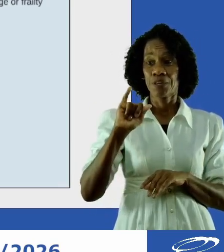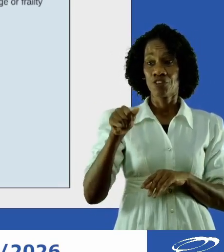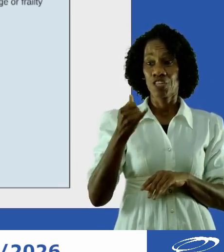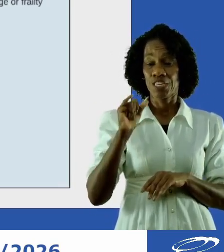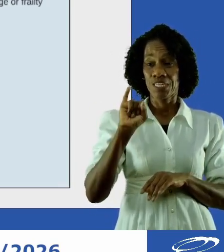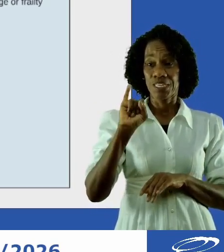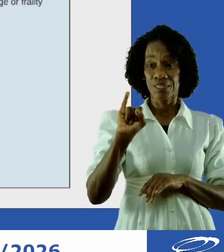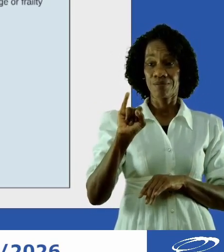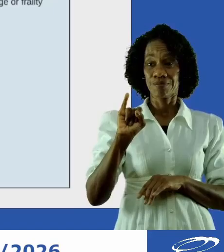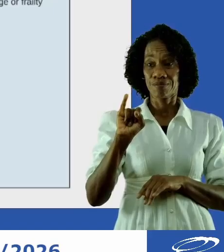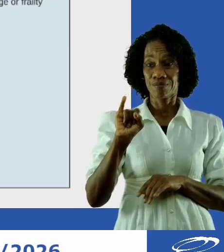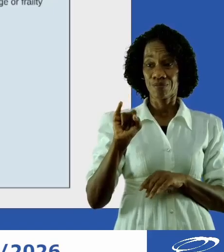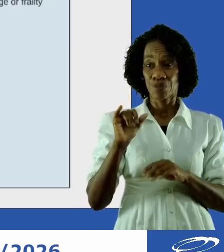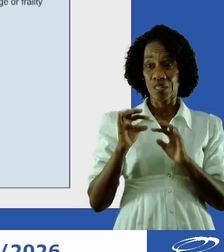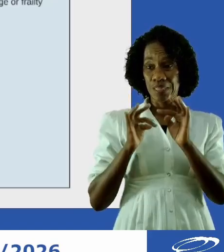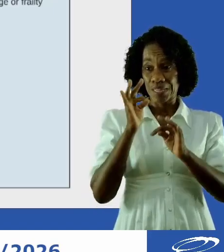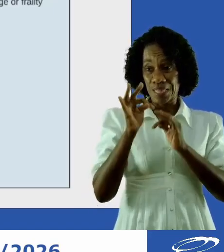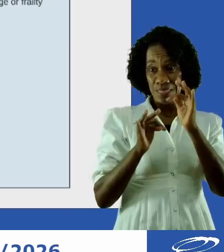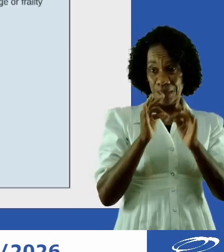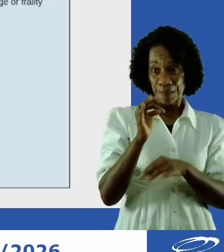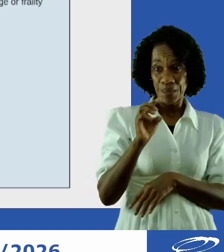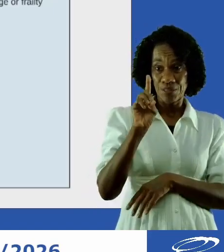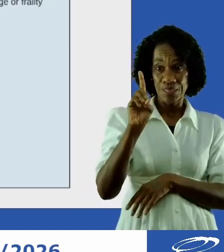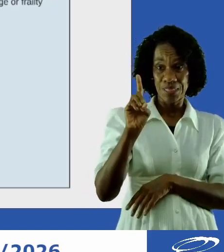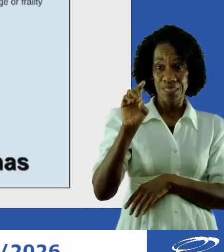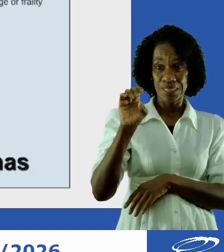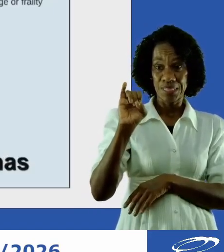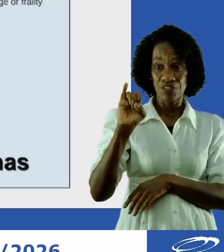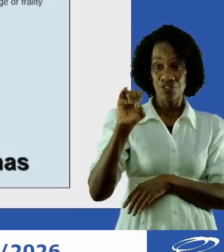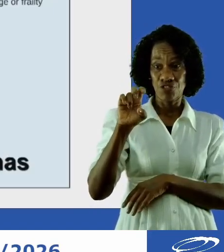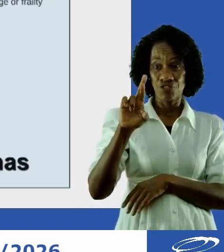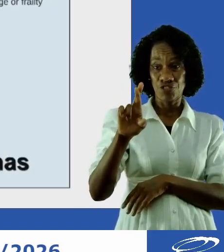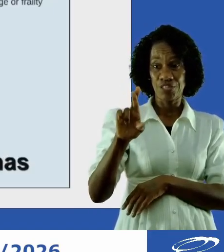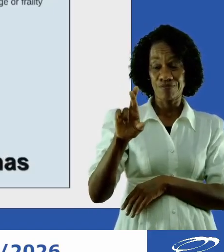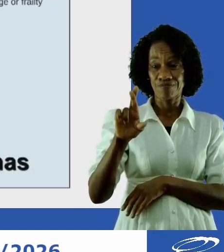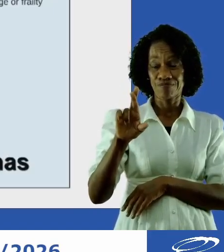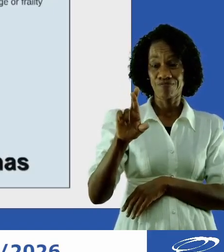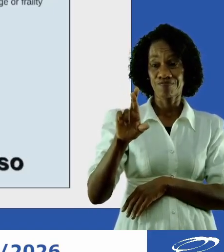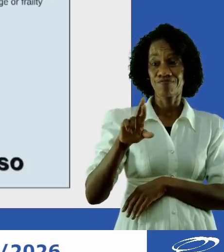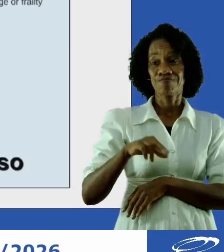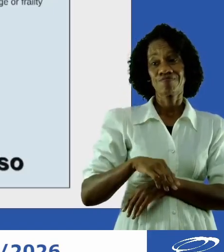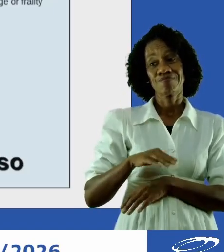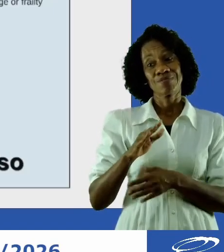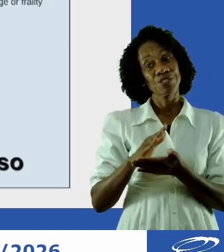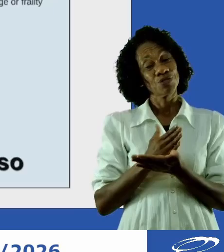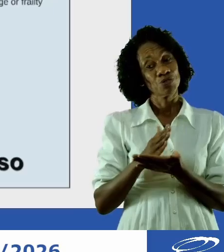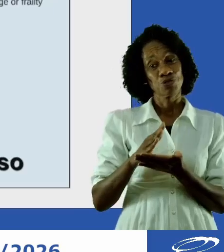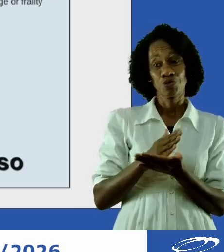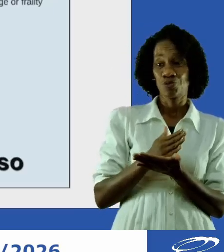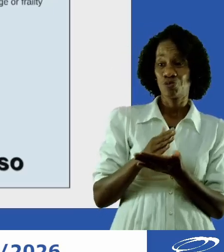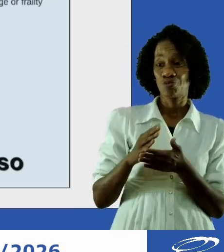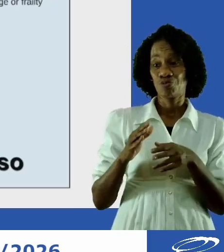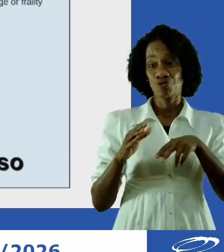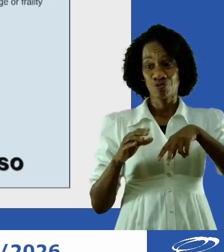to loose prosthesis, more than 12 weeks after index arthroplasty, presence of a sinus